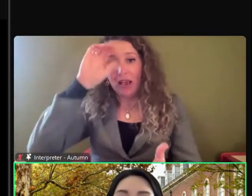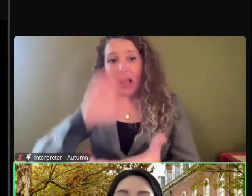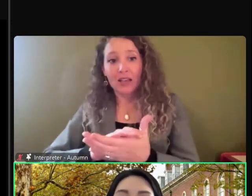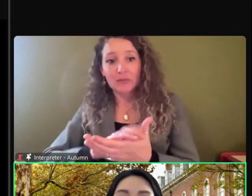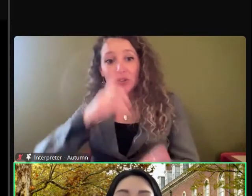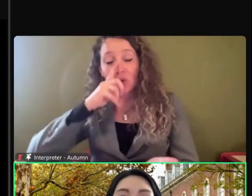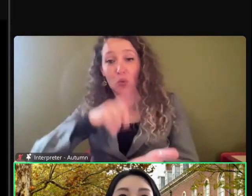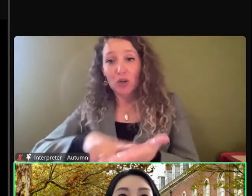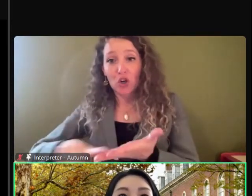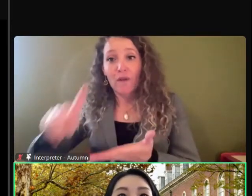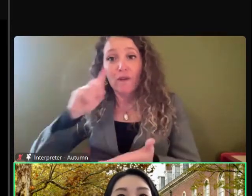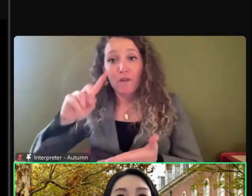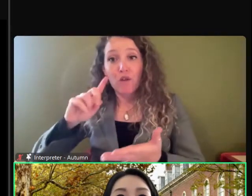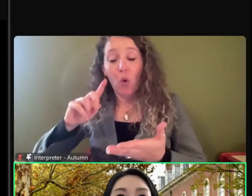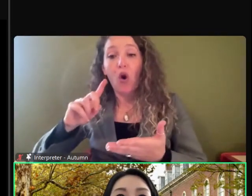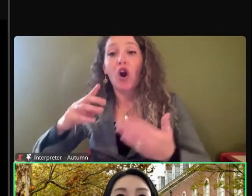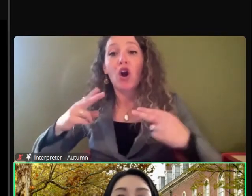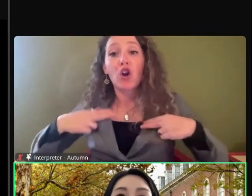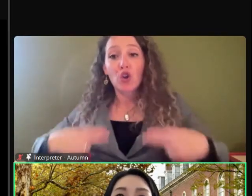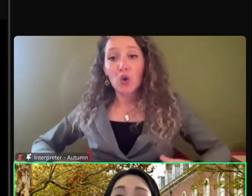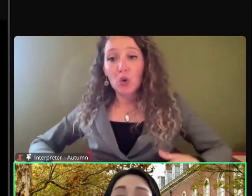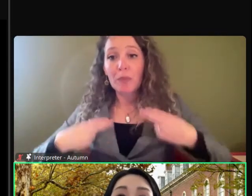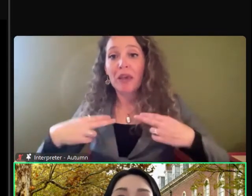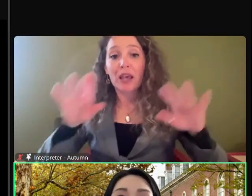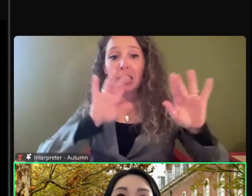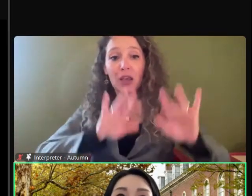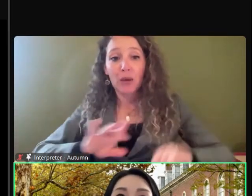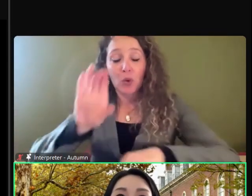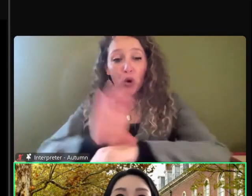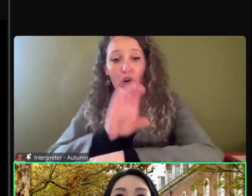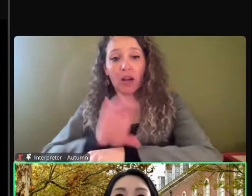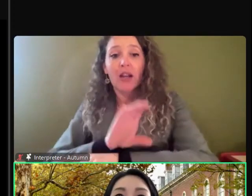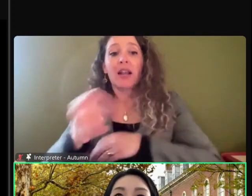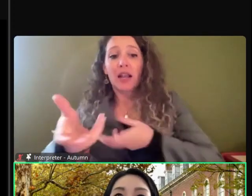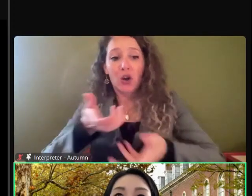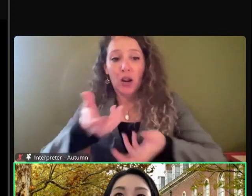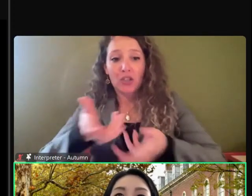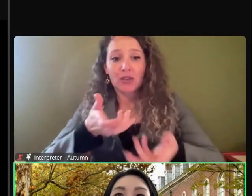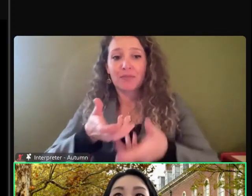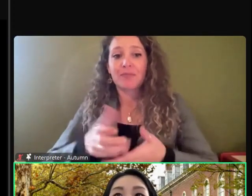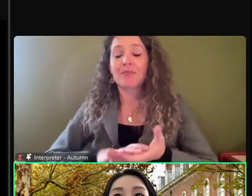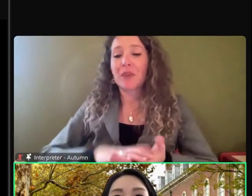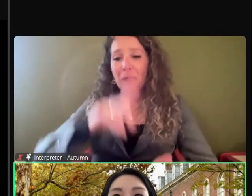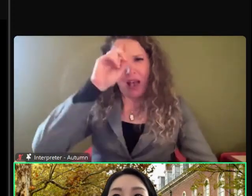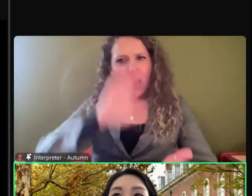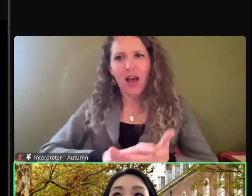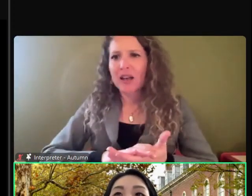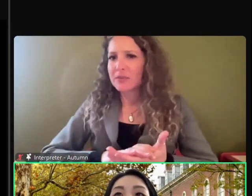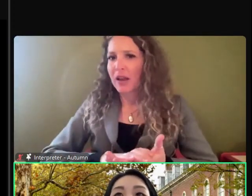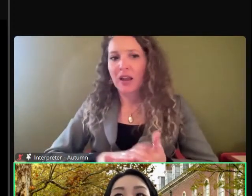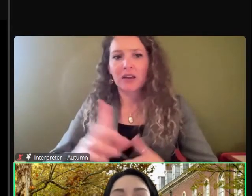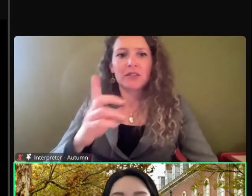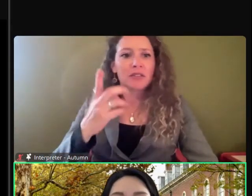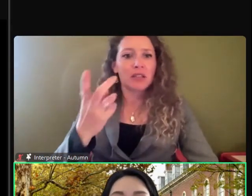interaction. My husband, who is totally blind, has always had a passion for math